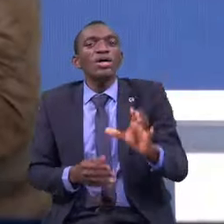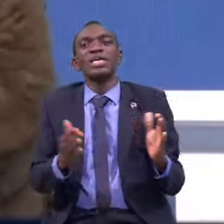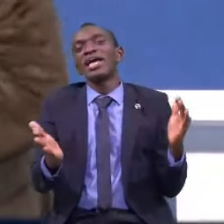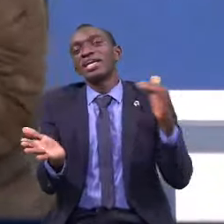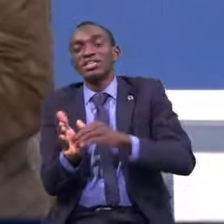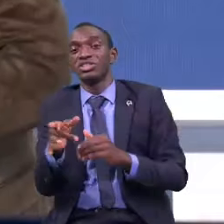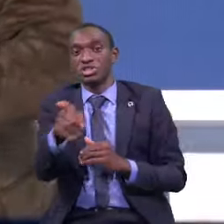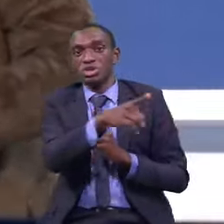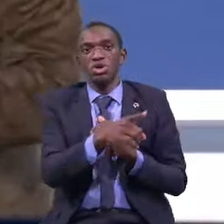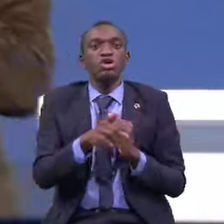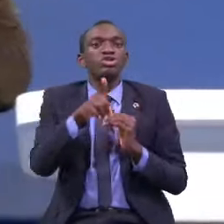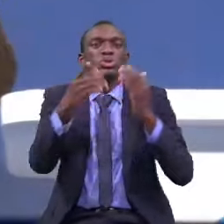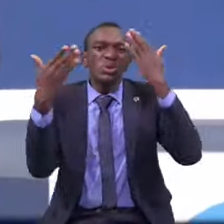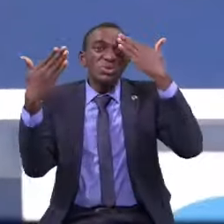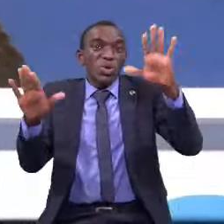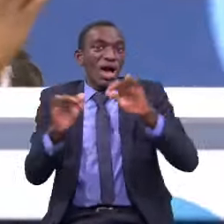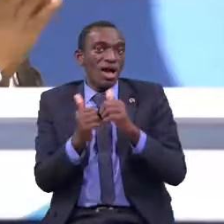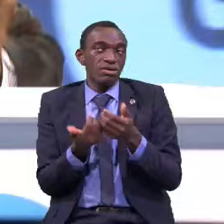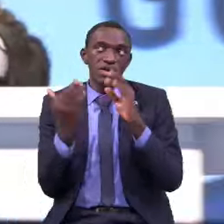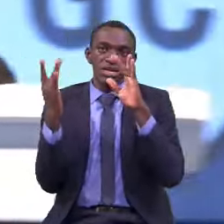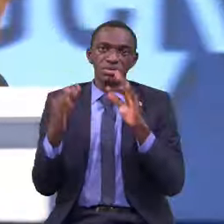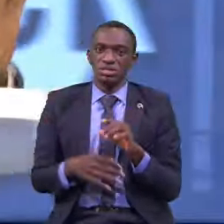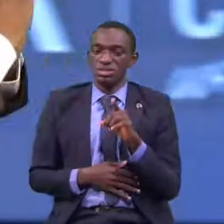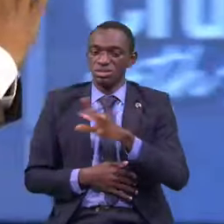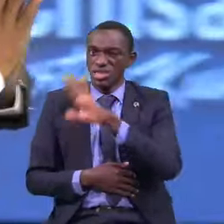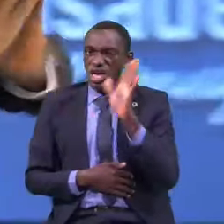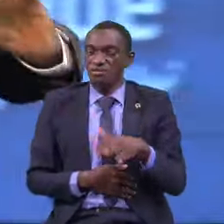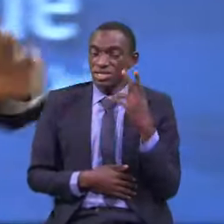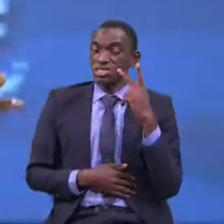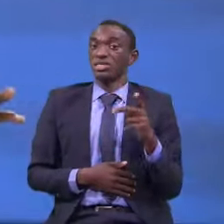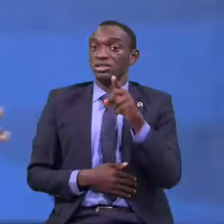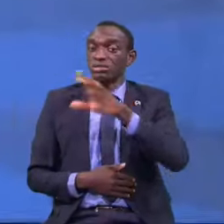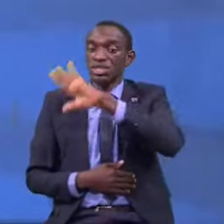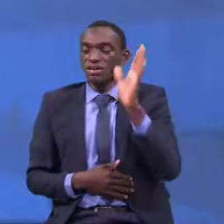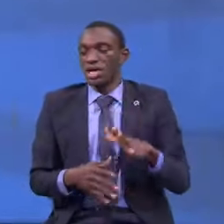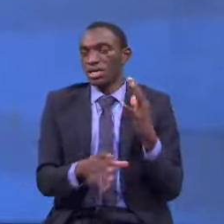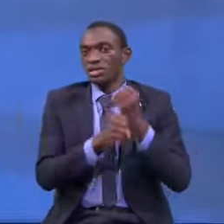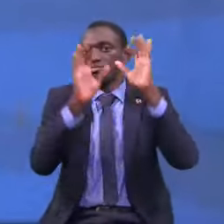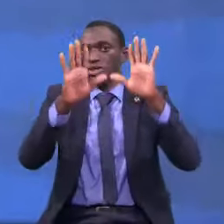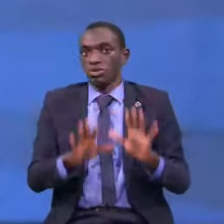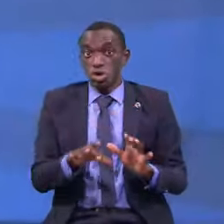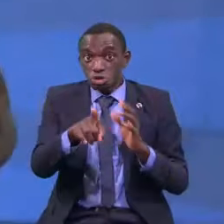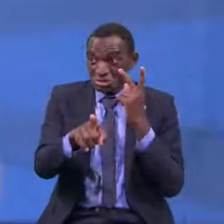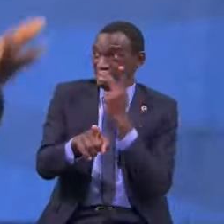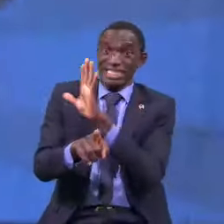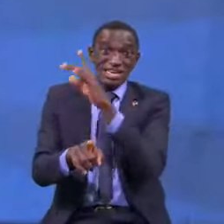You don't know how they're expecting. He will never see. He will never get a miracle. He'll never get salvation. He'll never